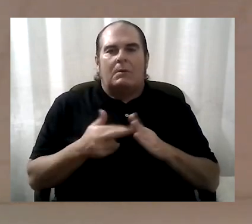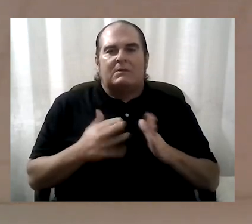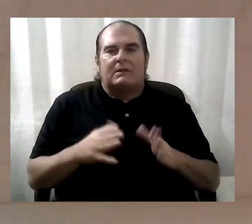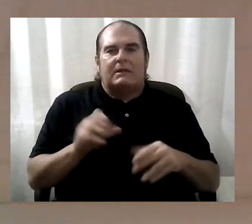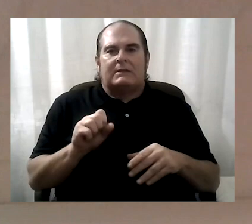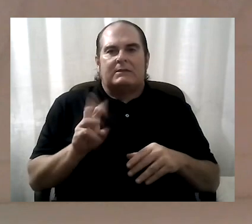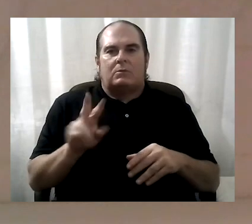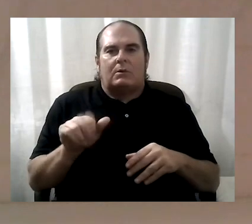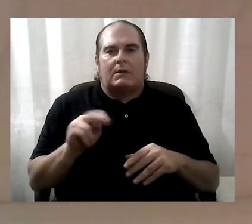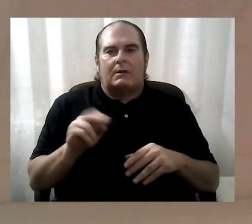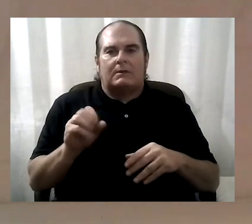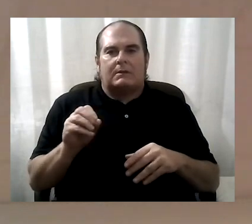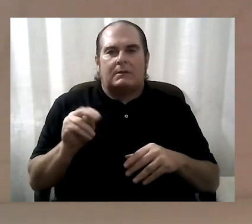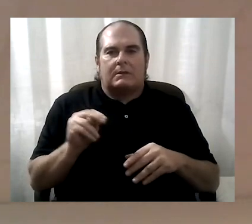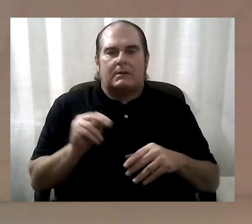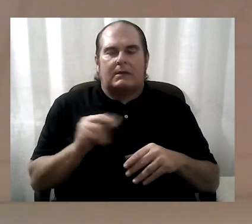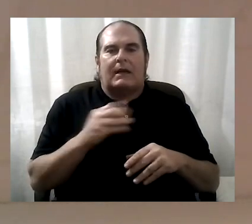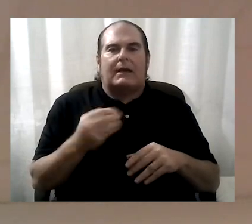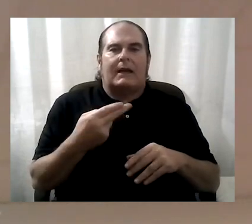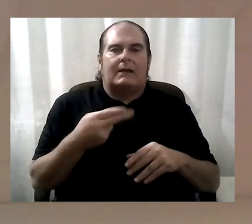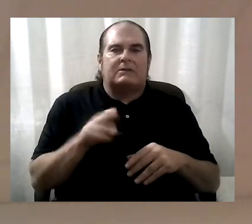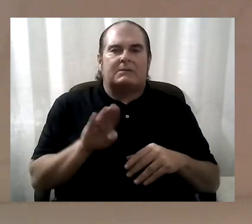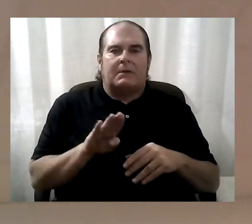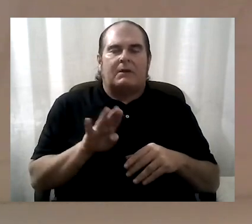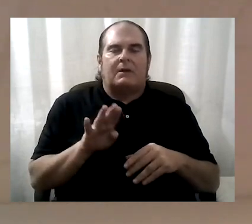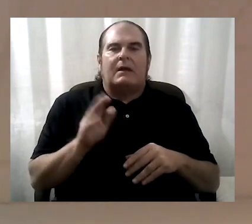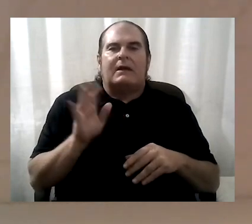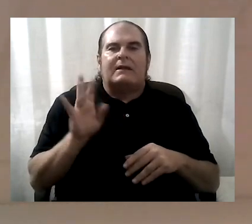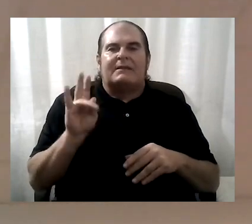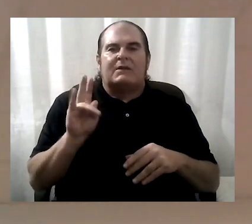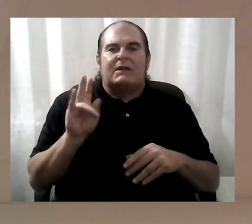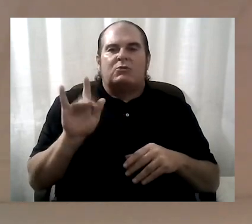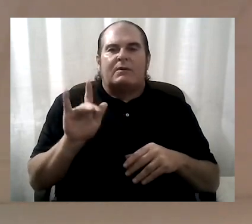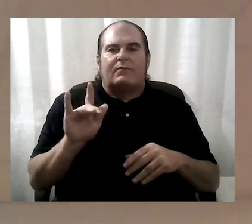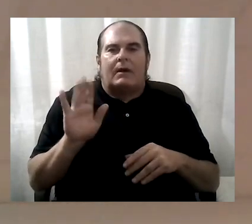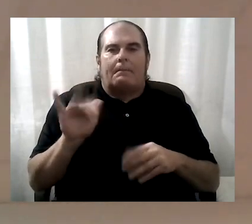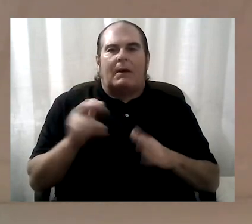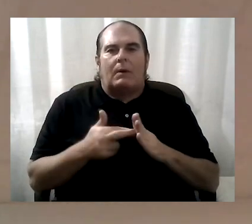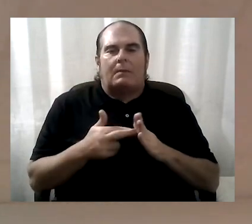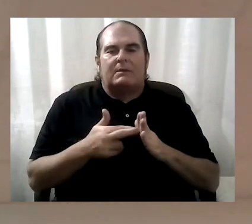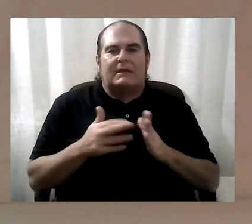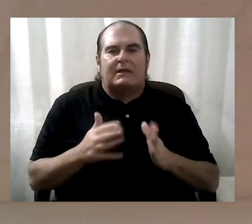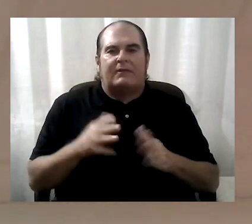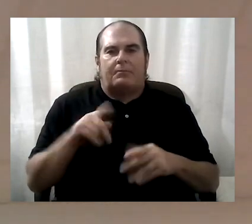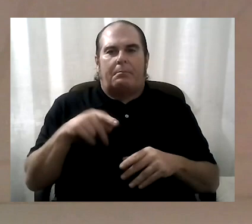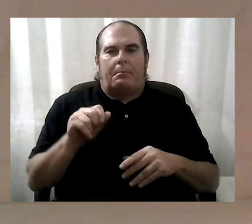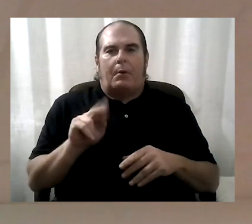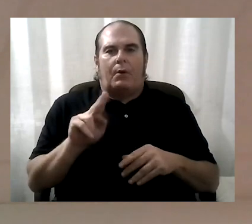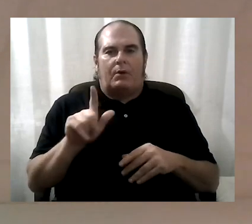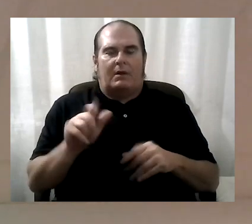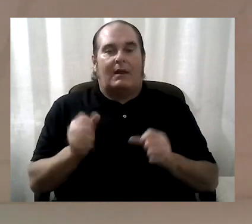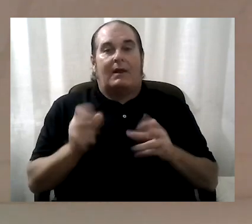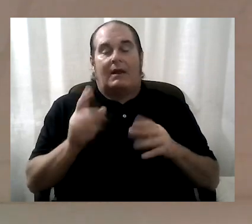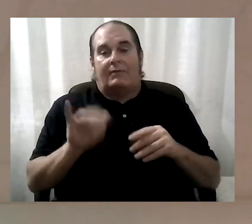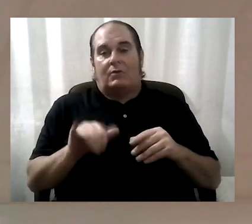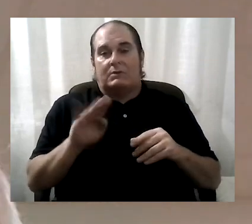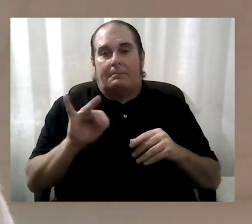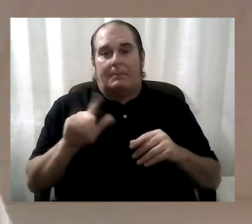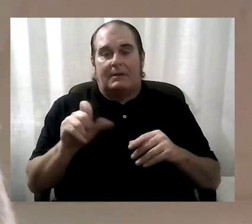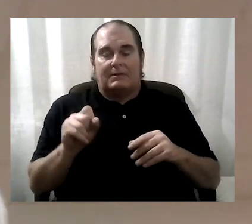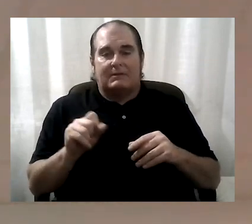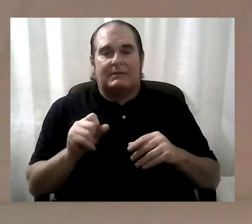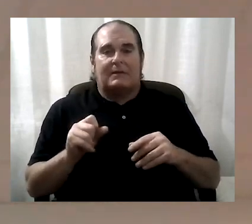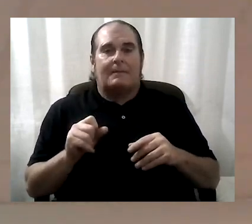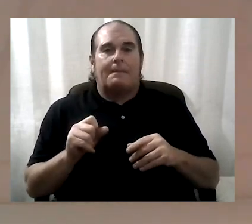Bill 1725 by Representative Paul. There's a lot of these bills, and they all have a lot of things in common,